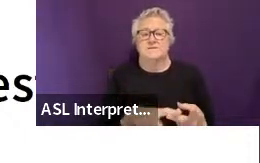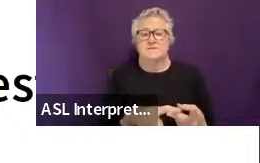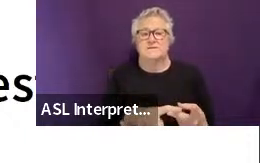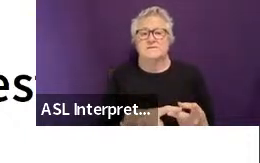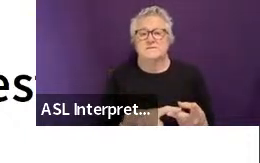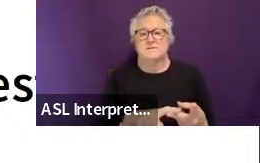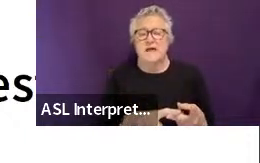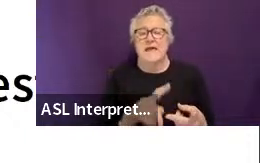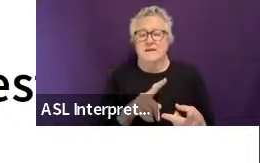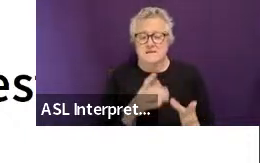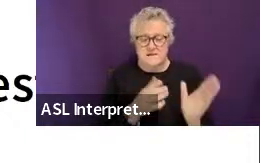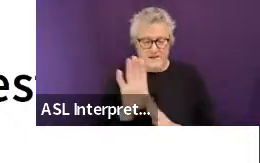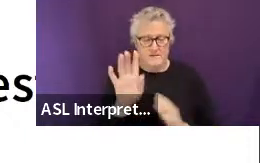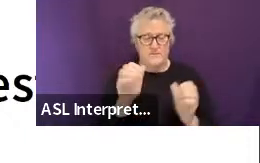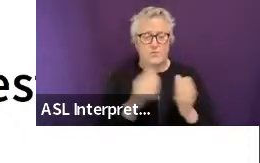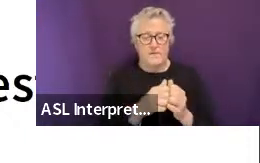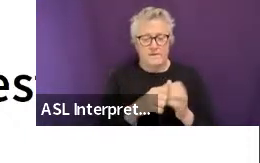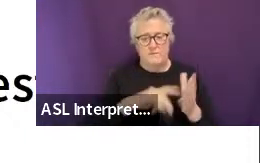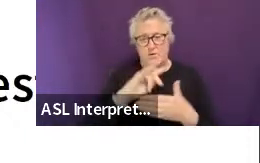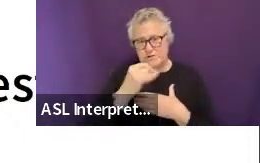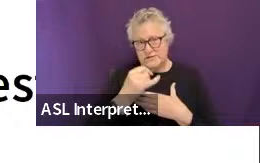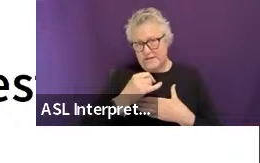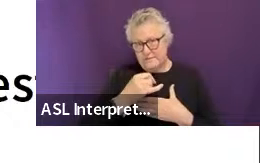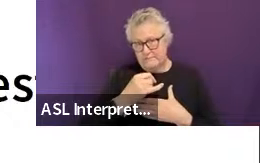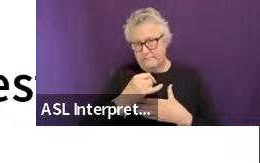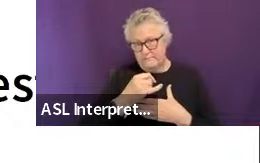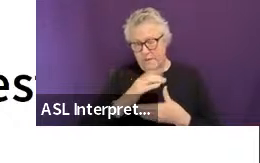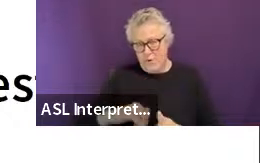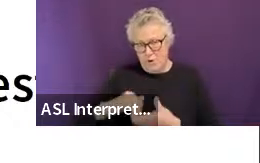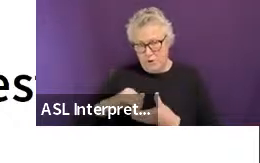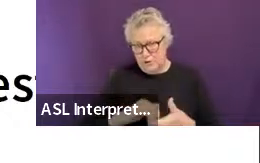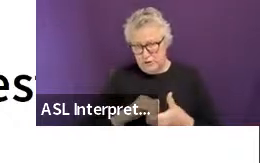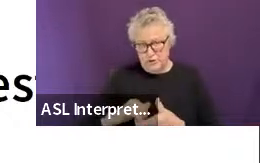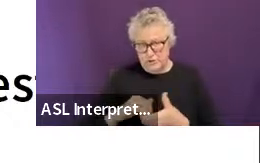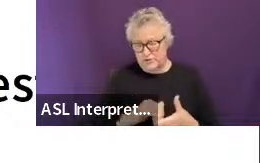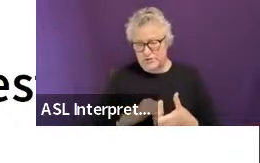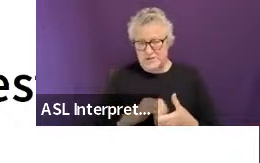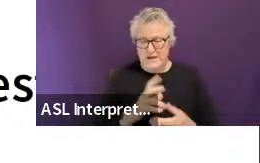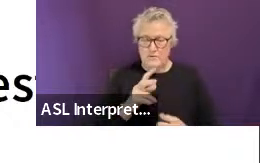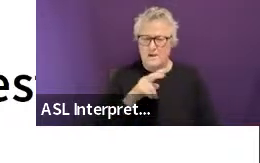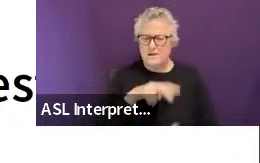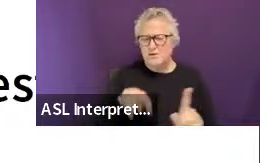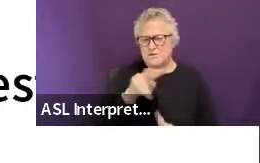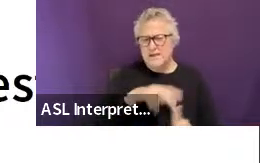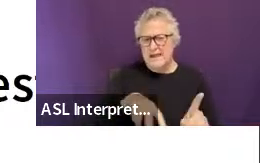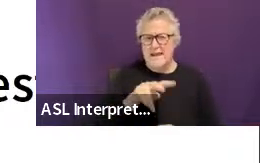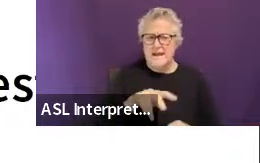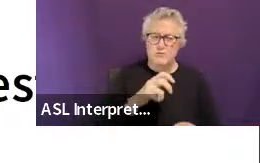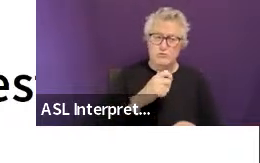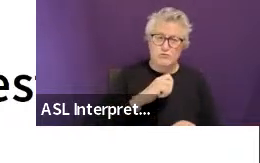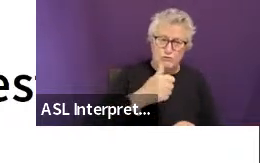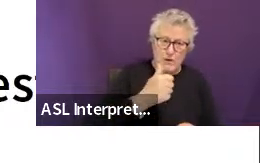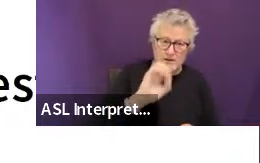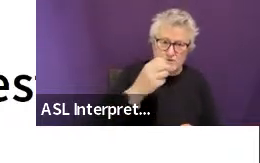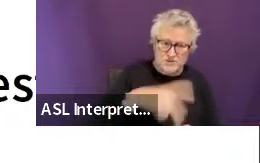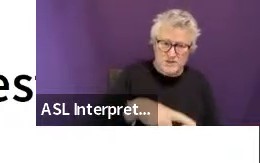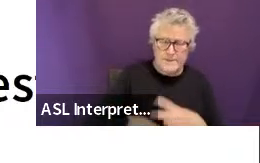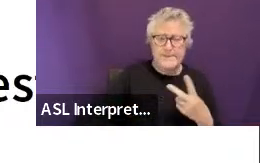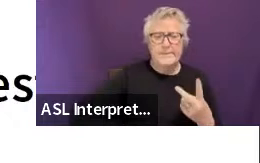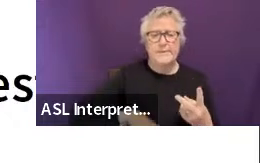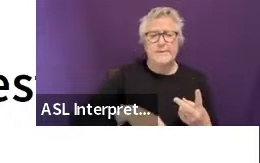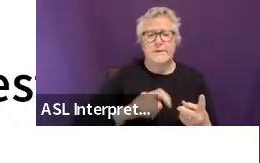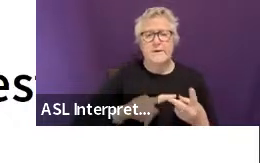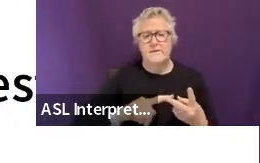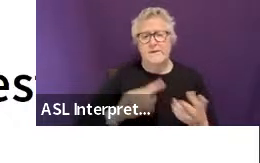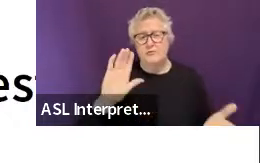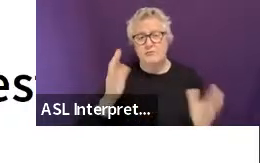project partners over a multi-month period that looked at things such as ridership, access for equity priority communities, our relative costs